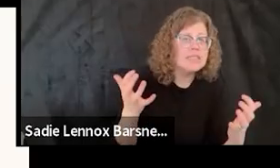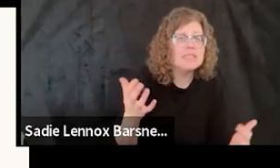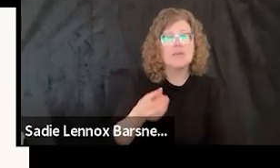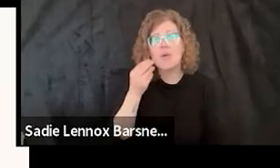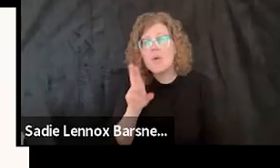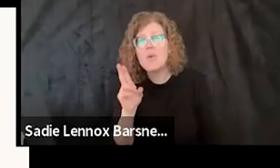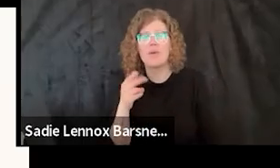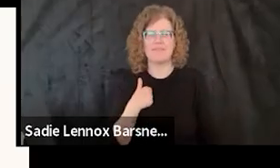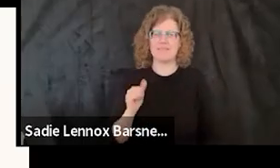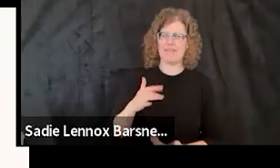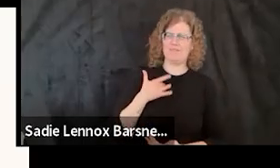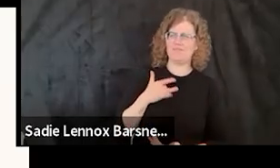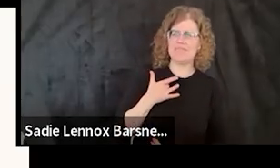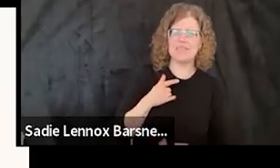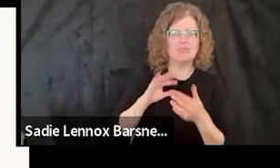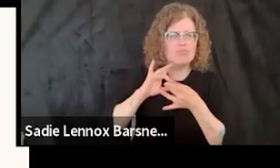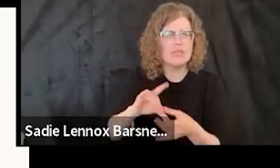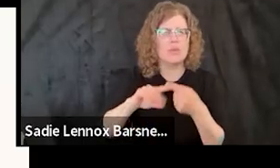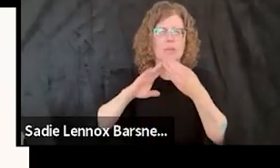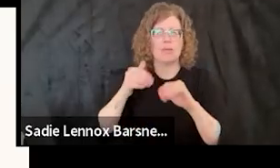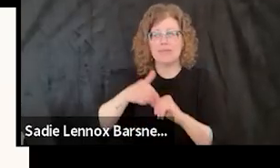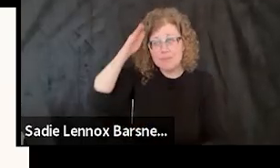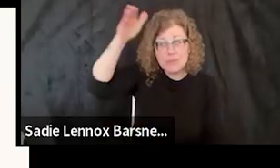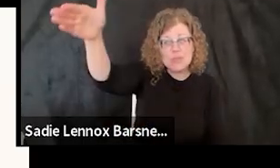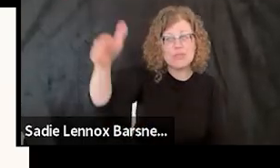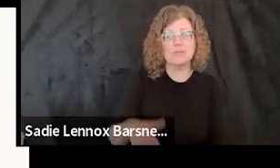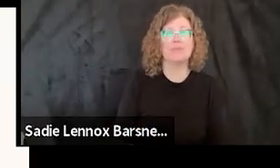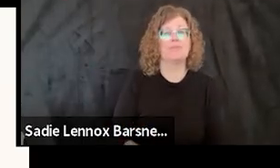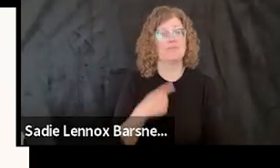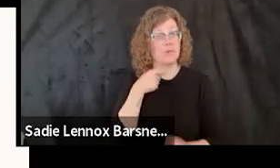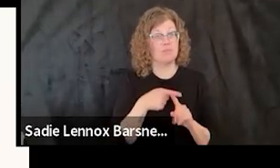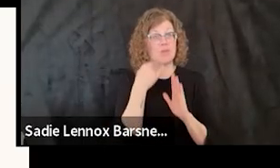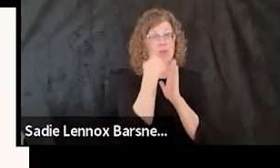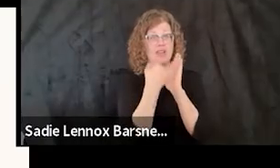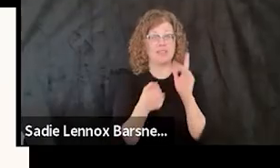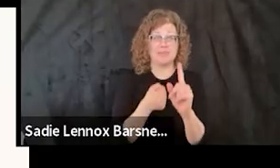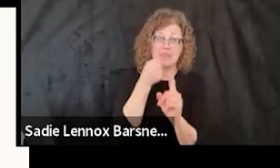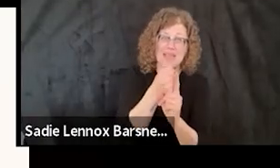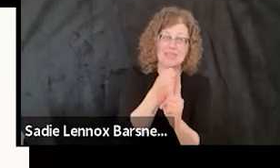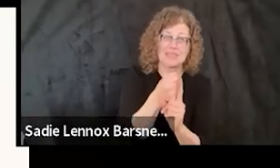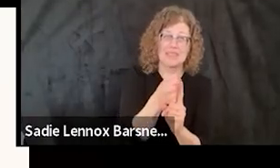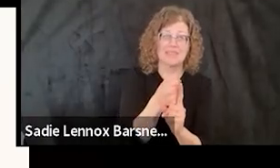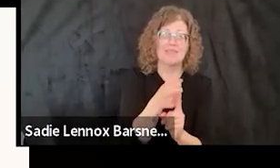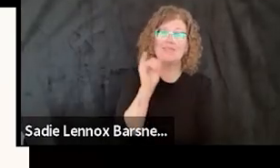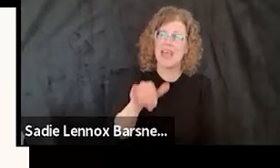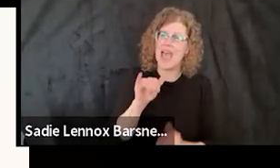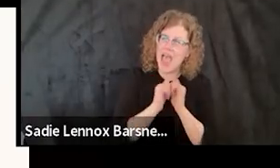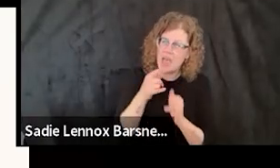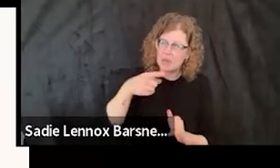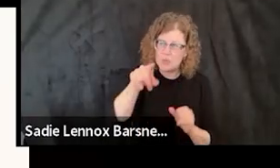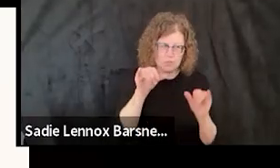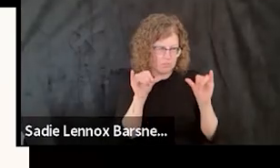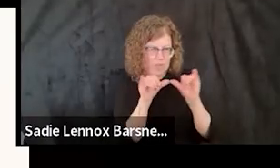future. Like artistic impact, consider what your own measures of success might look